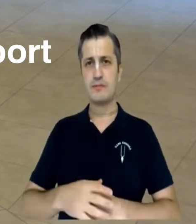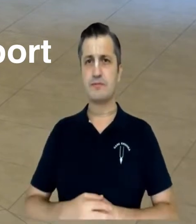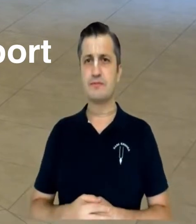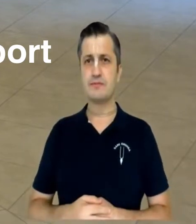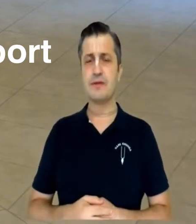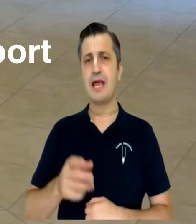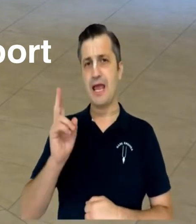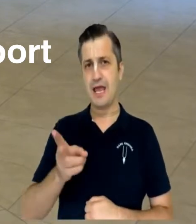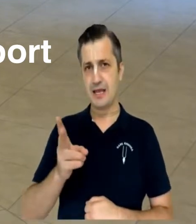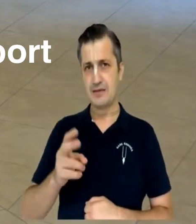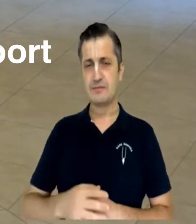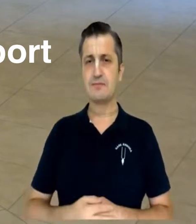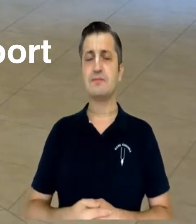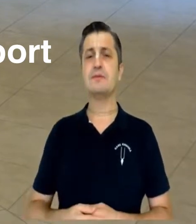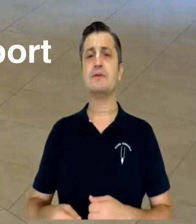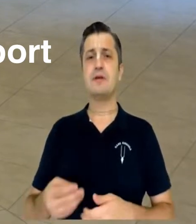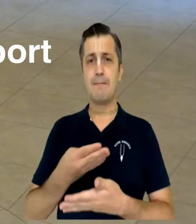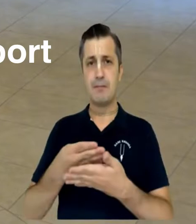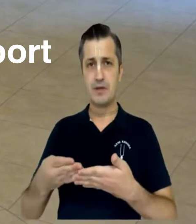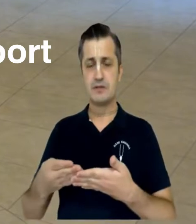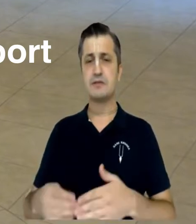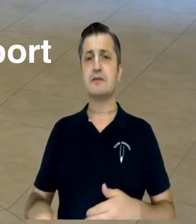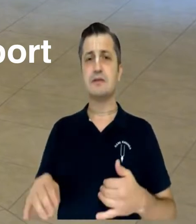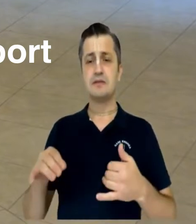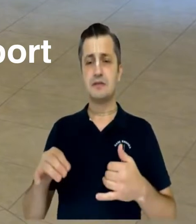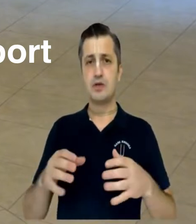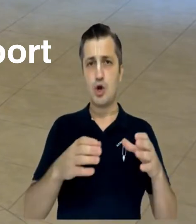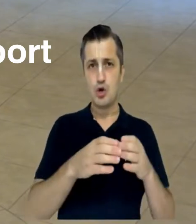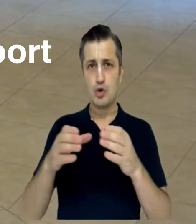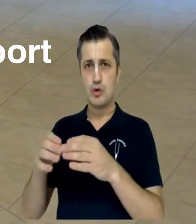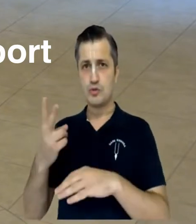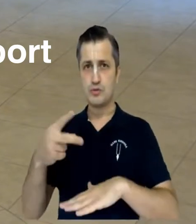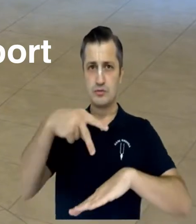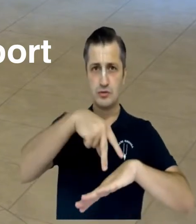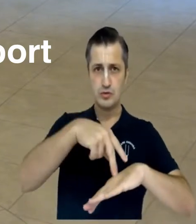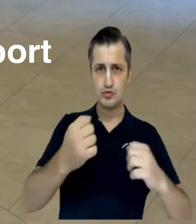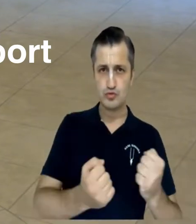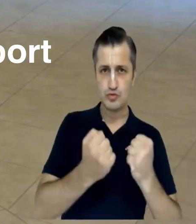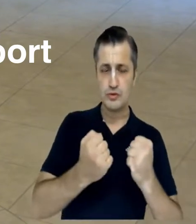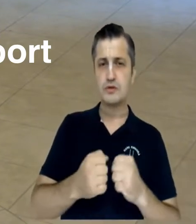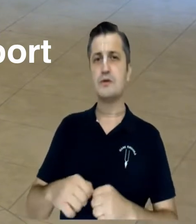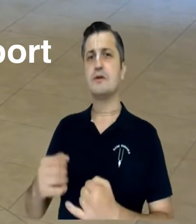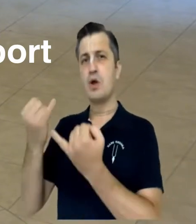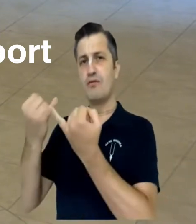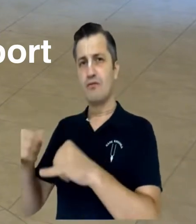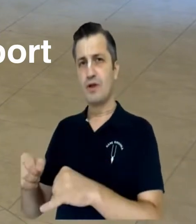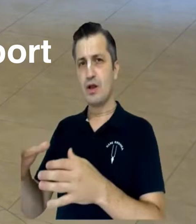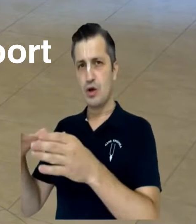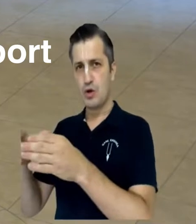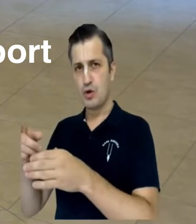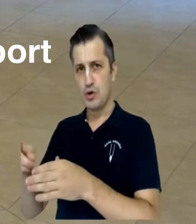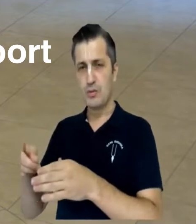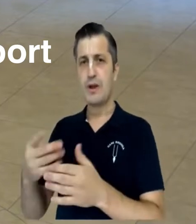entities. The Vedas give evidence of this, so there is no doubt about it. The living entities who are struggling in this world